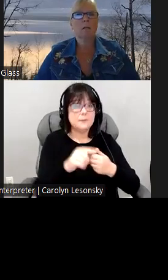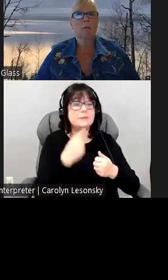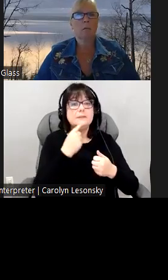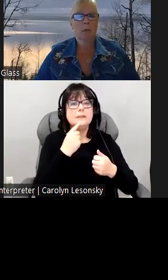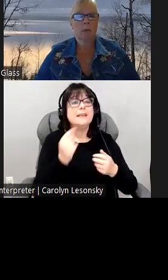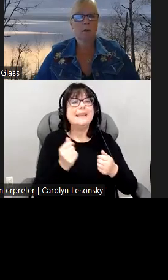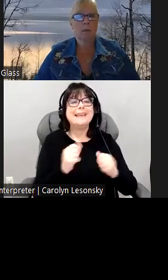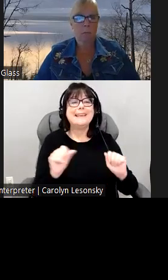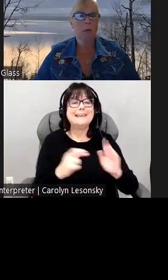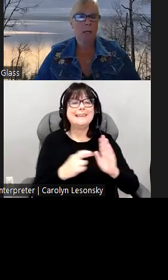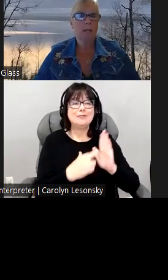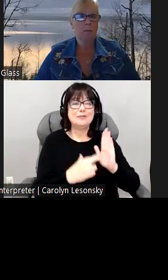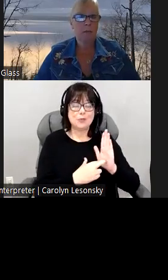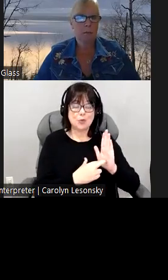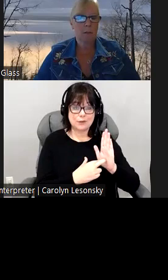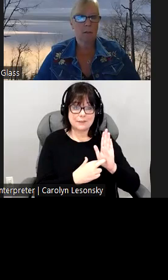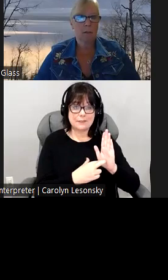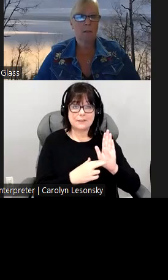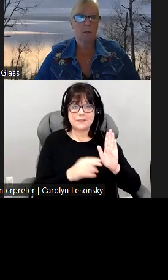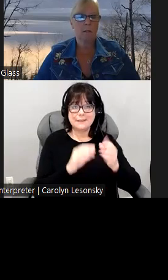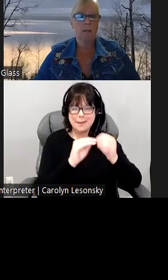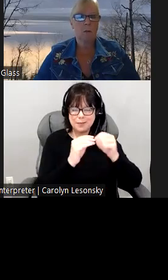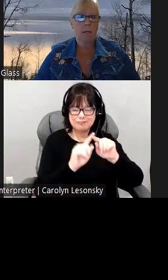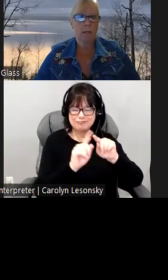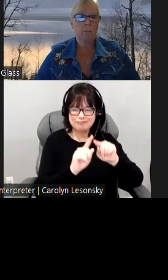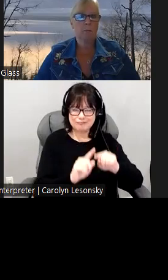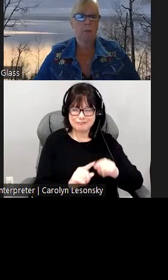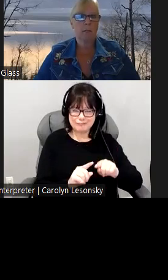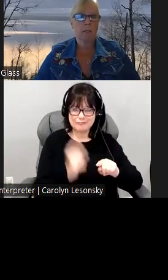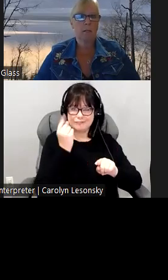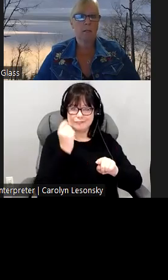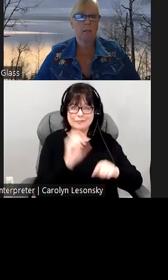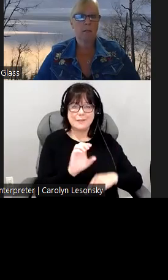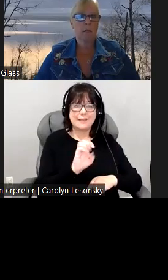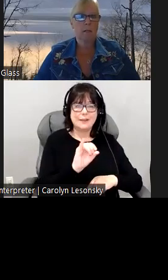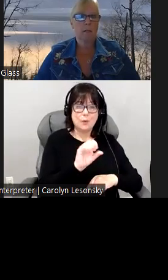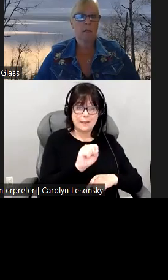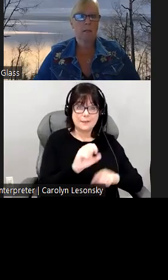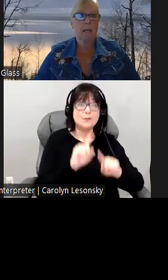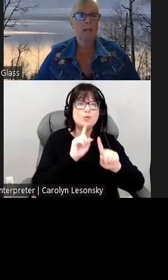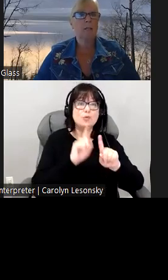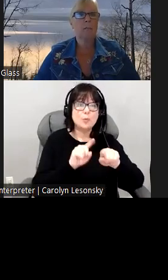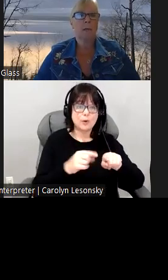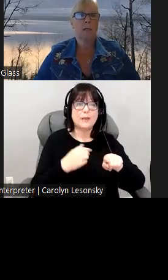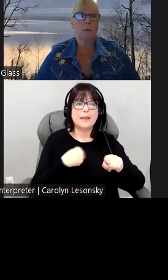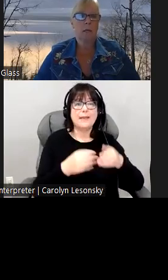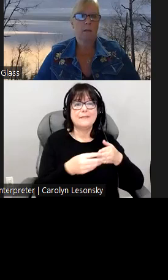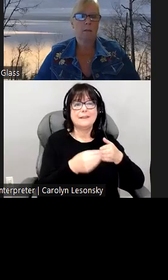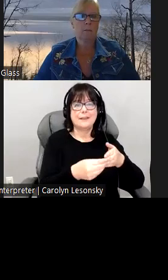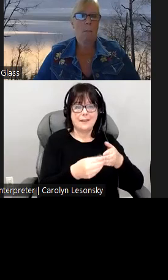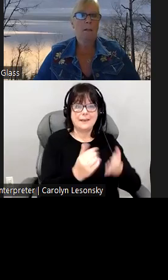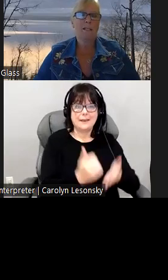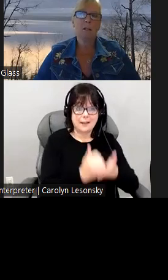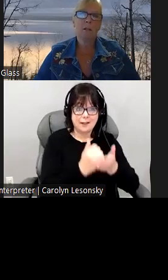a report guide is available on the EOIS reporting site and on My